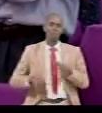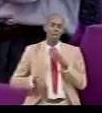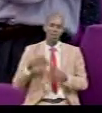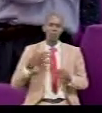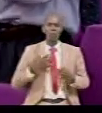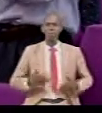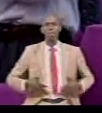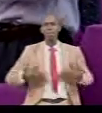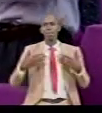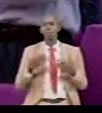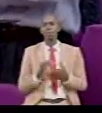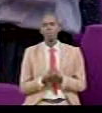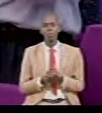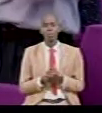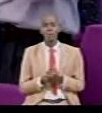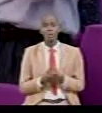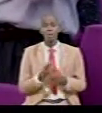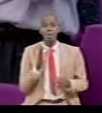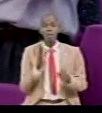If it's